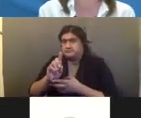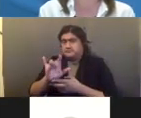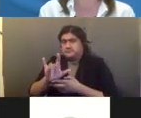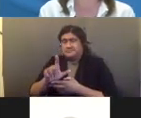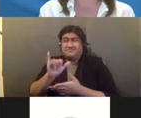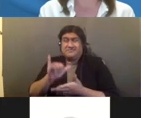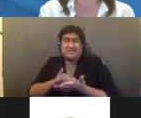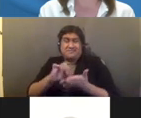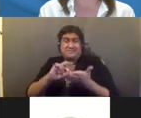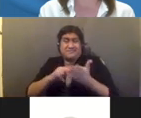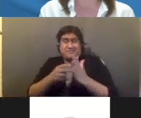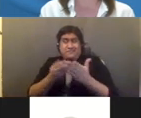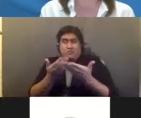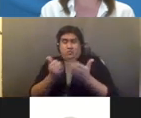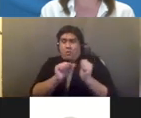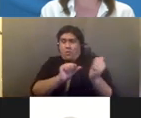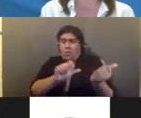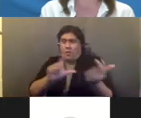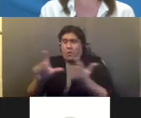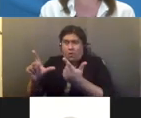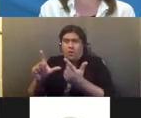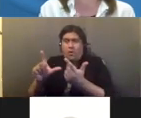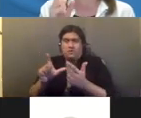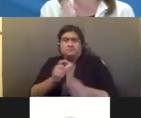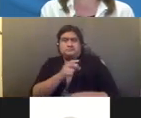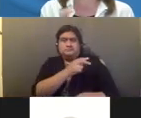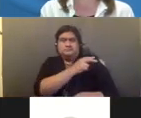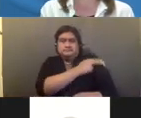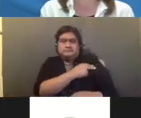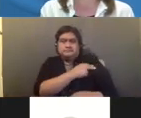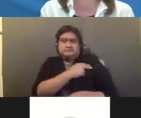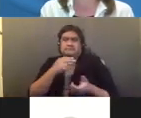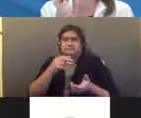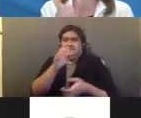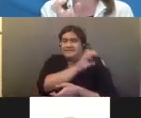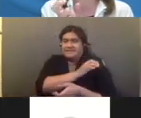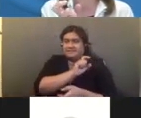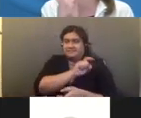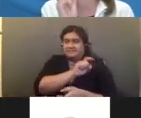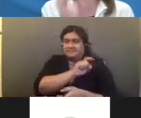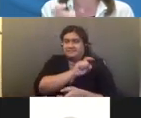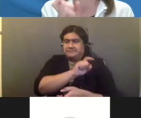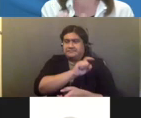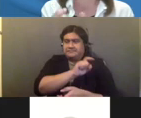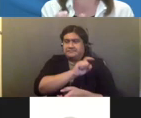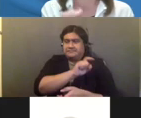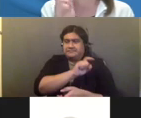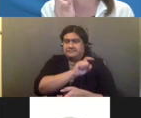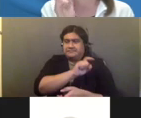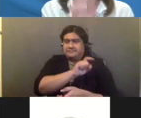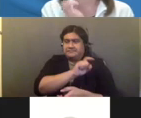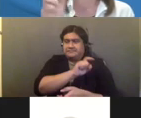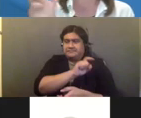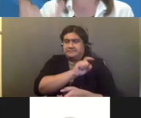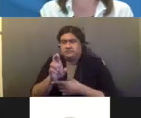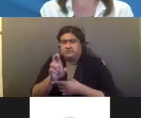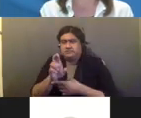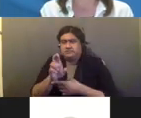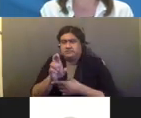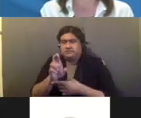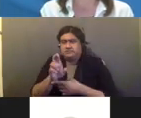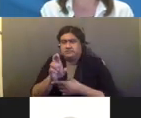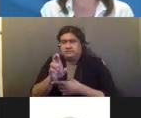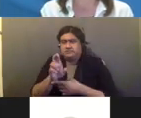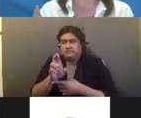must provide gender affirming care. Now, the problem is that they used that sex clause and not sexual orientation